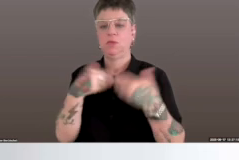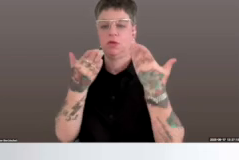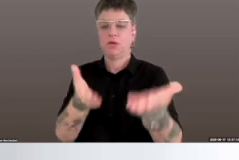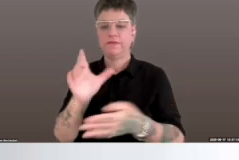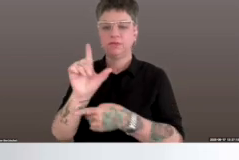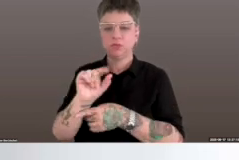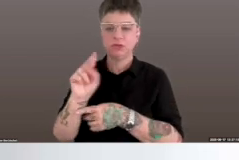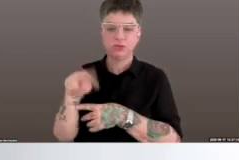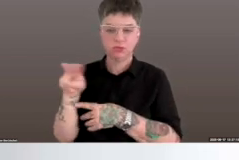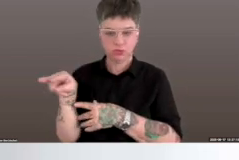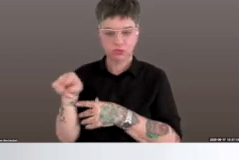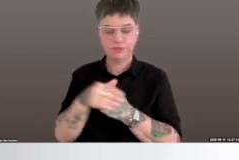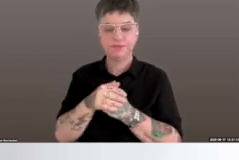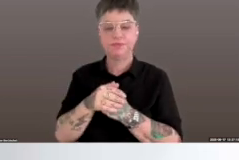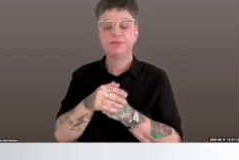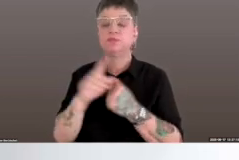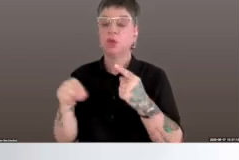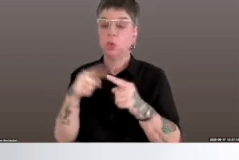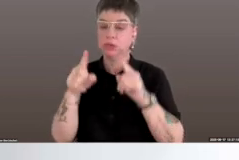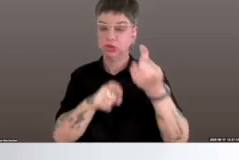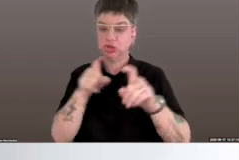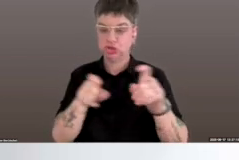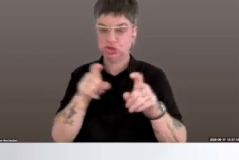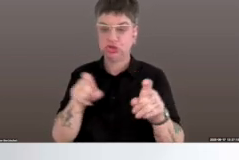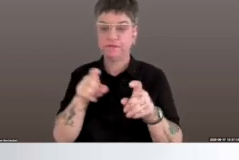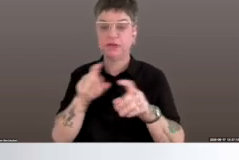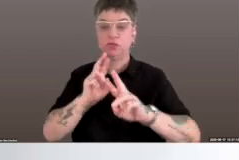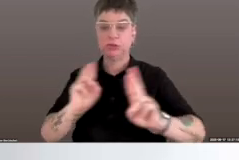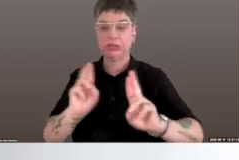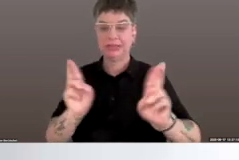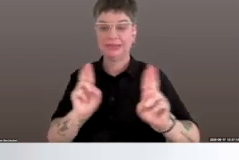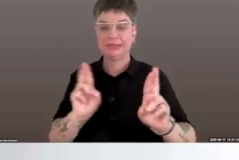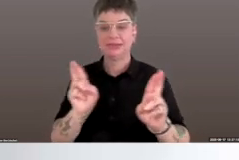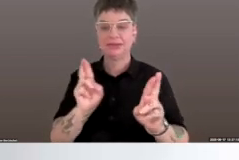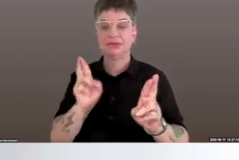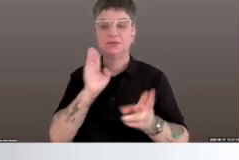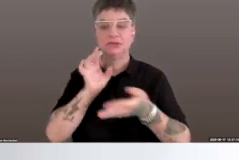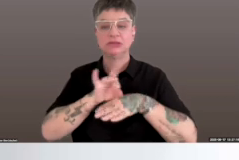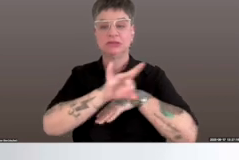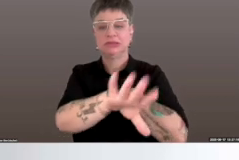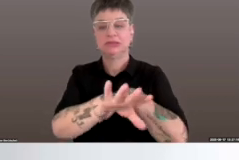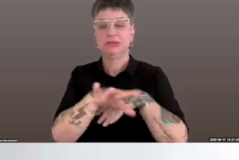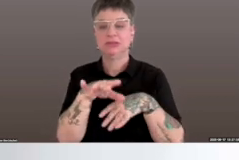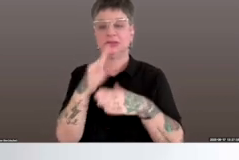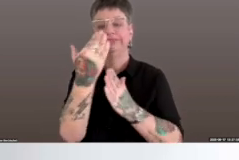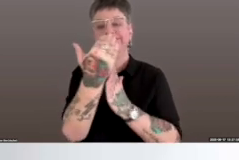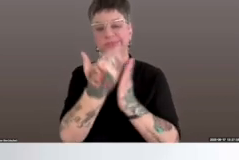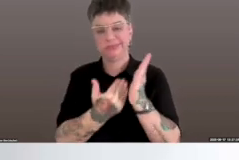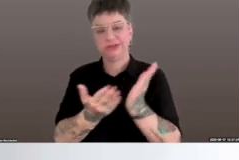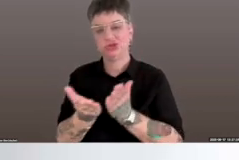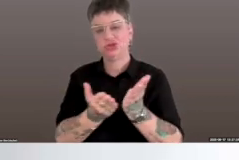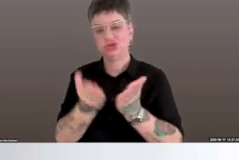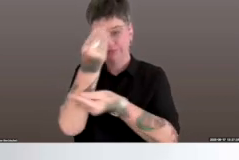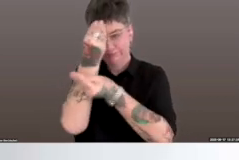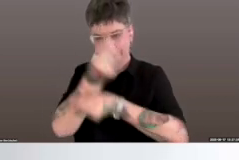as the community survey is ready, we'll send an email to our Clean Transportation Incentives listservs to let